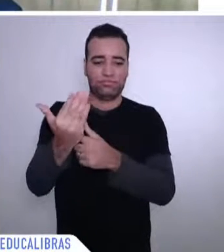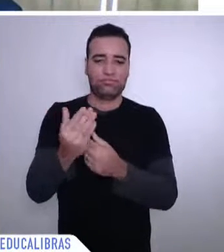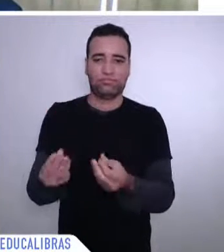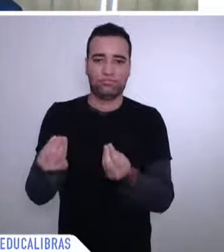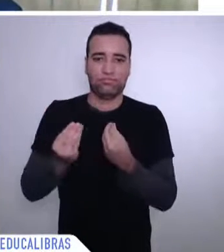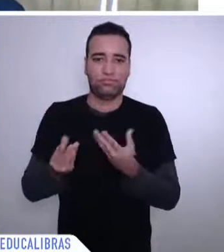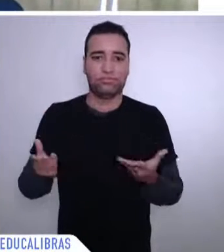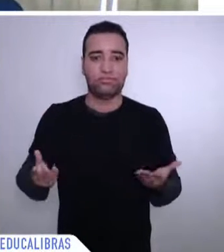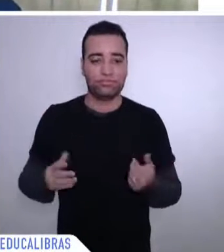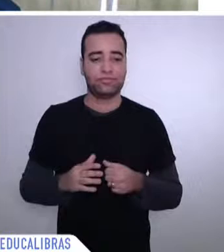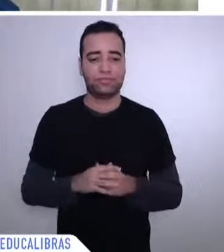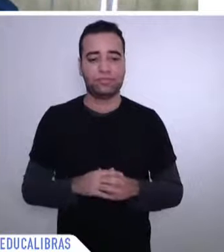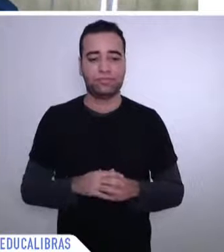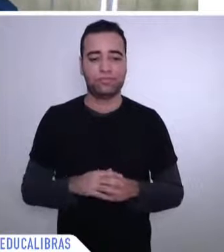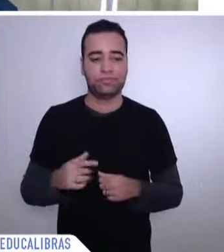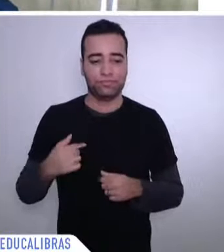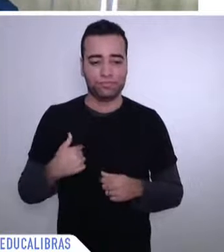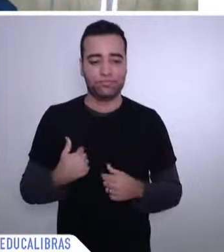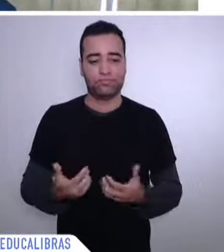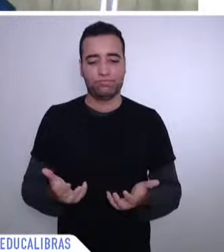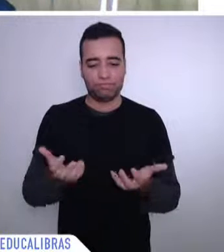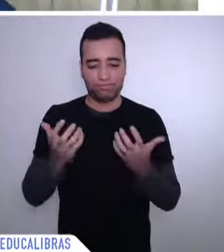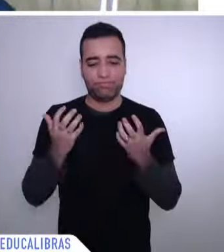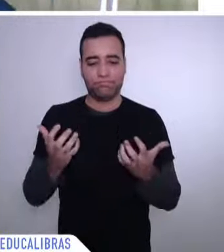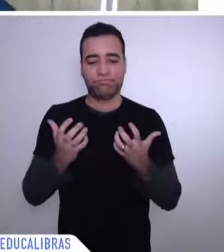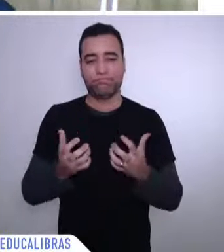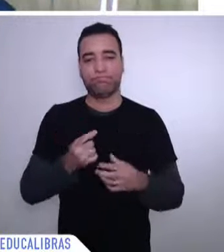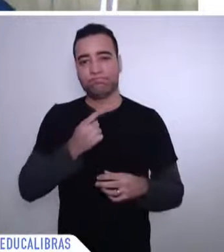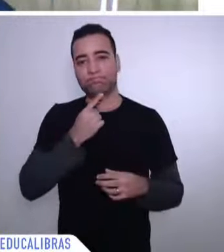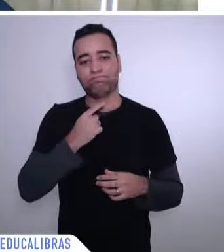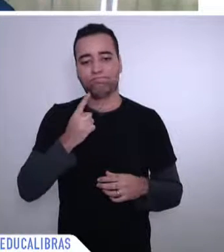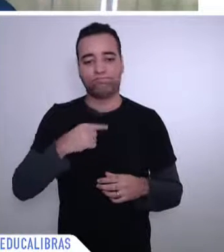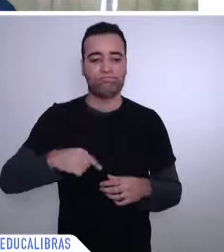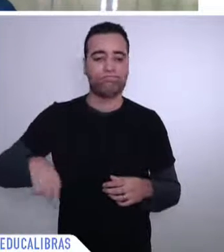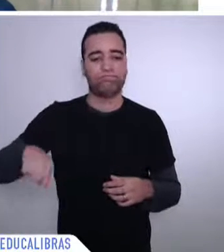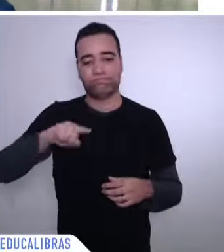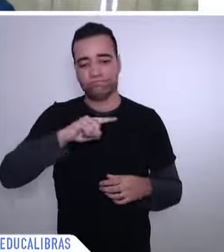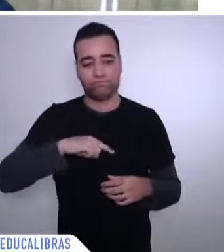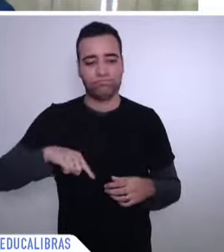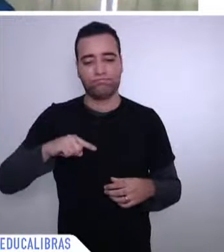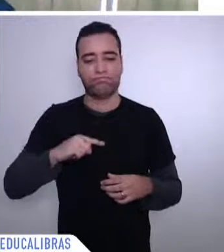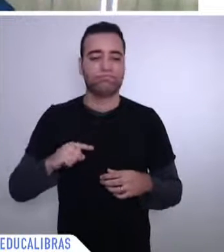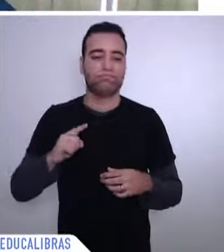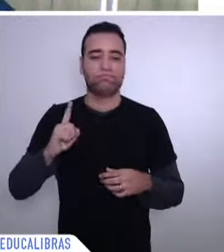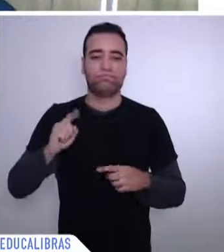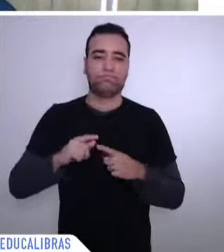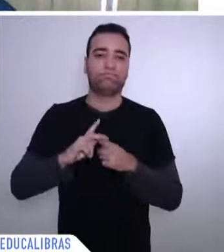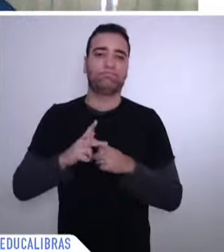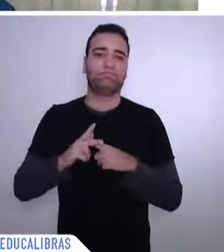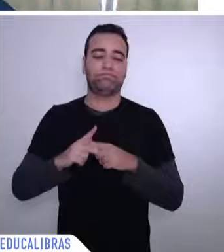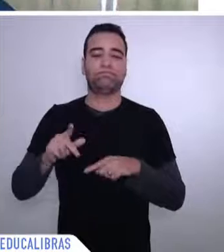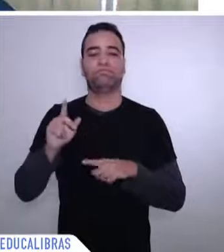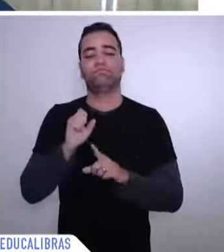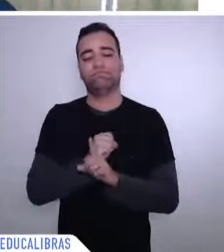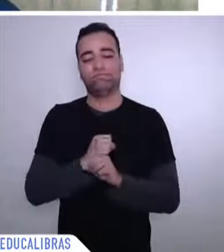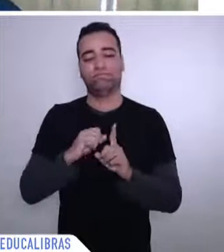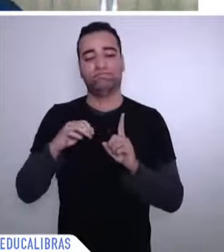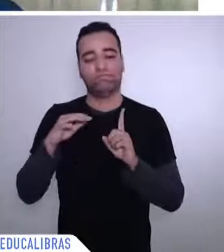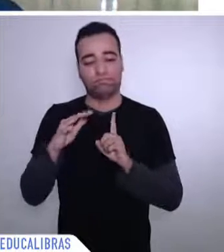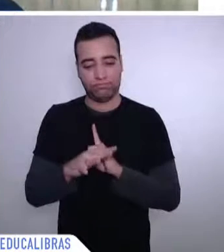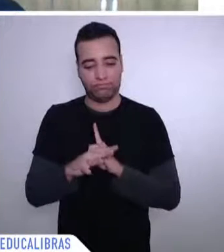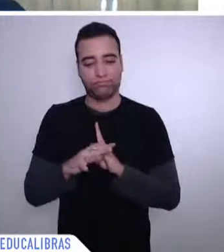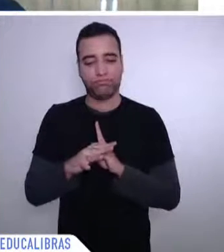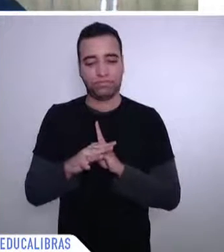And I have to keep training and keep learning. I really would like to wish that we are